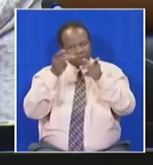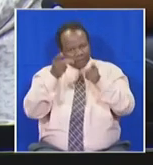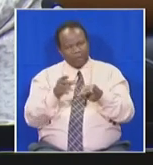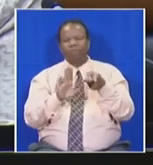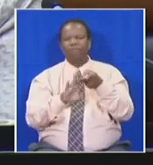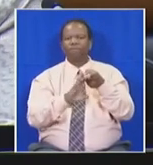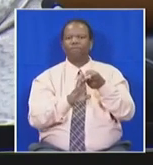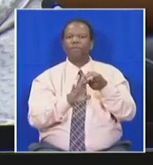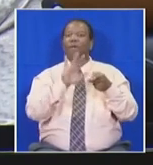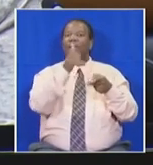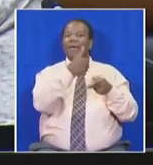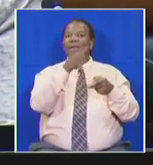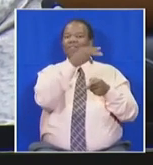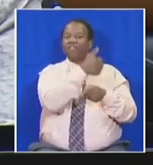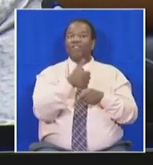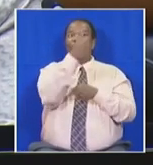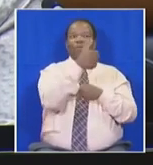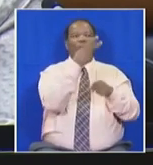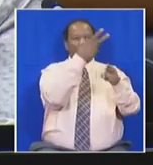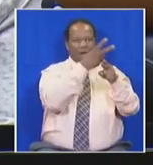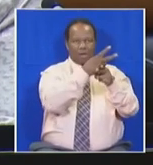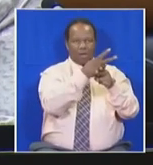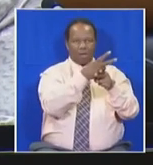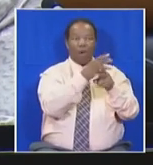chief whip of the majority party to speak.